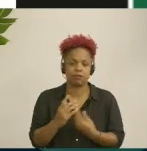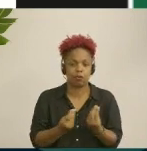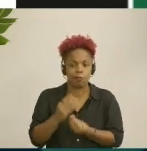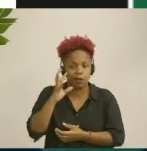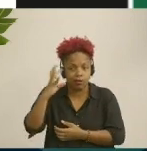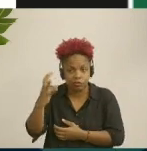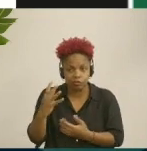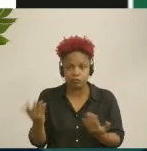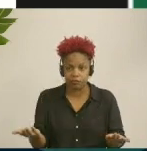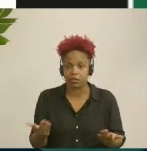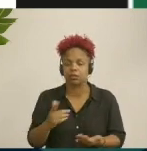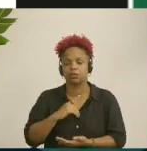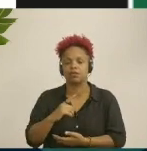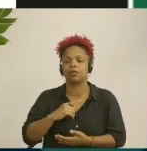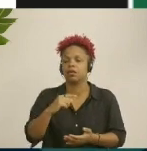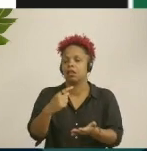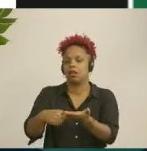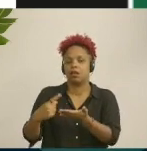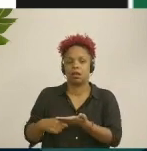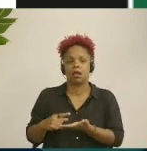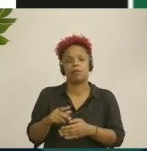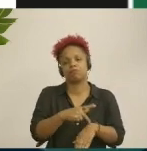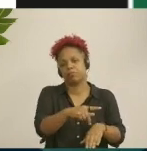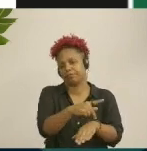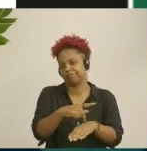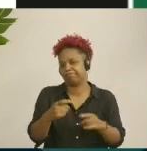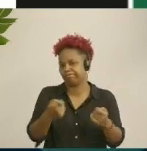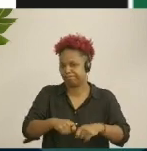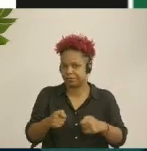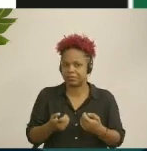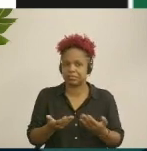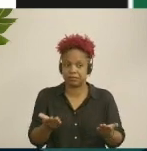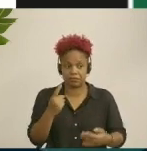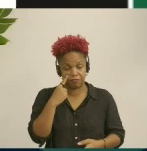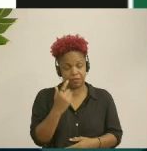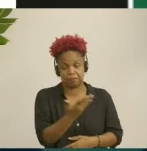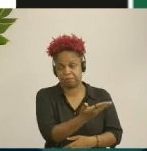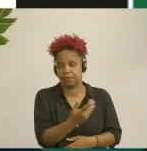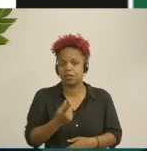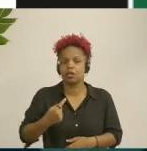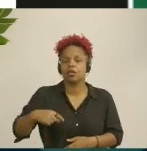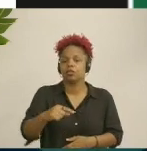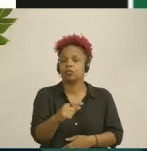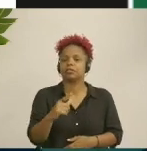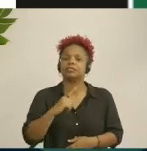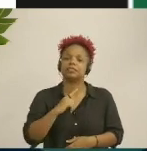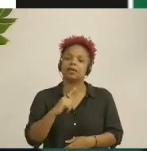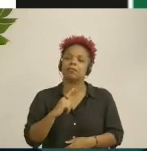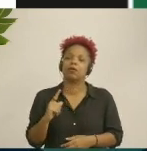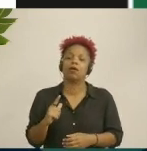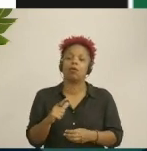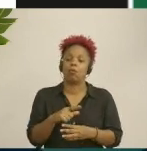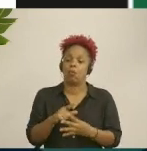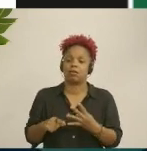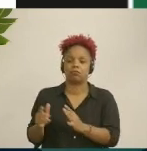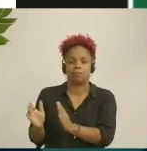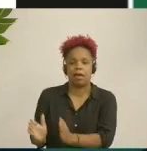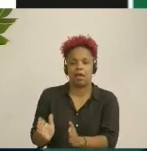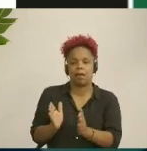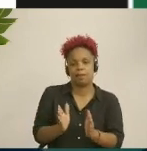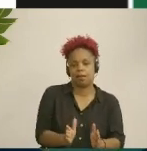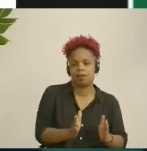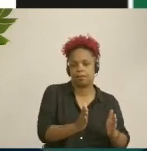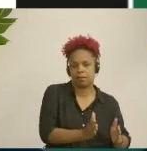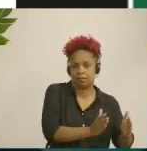slide, four steps that are commonly undertaken in decision making: understanding a problem and its causes, selecting